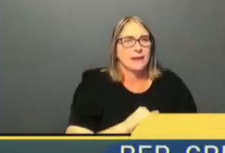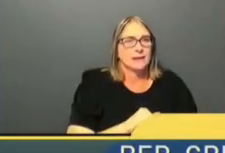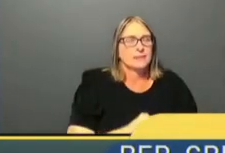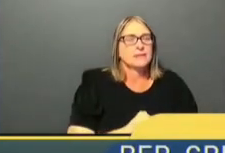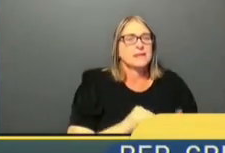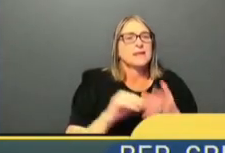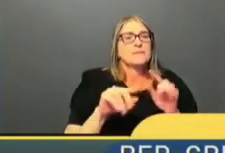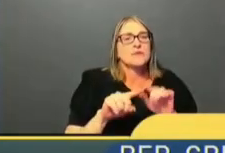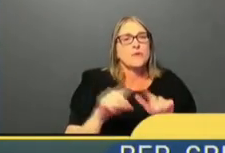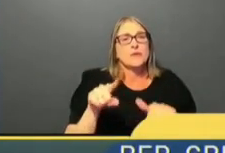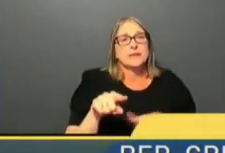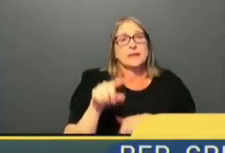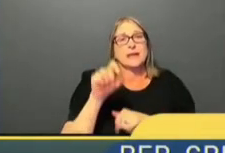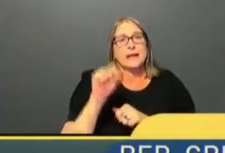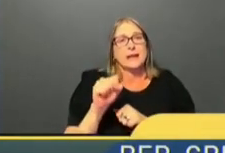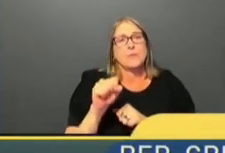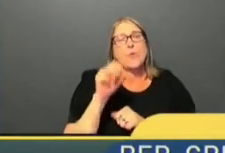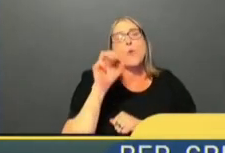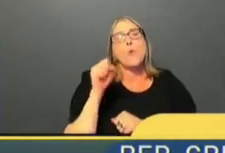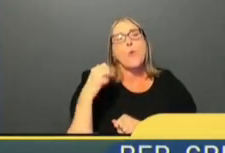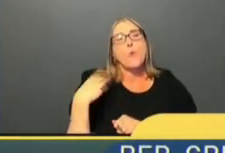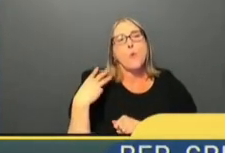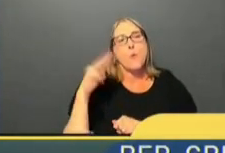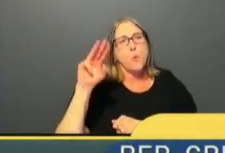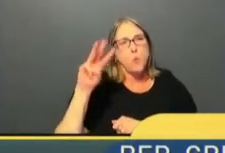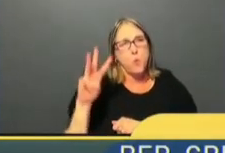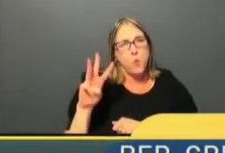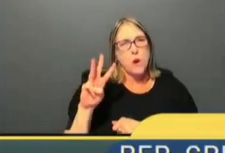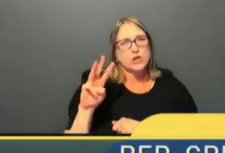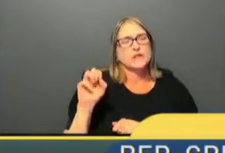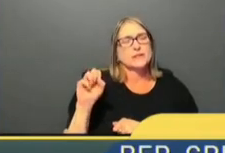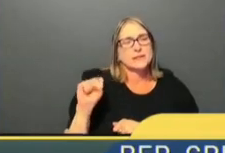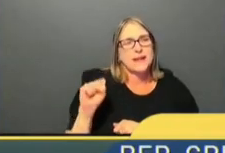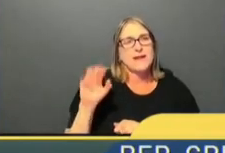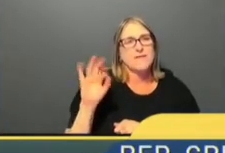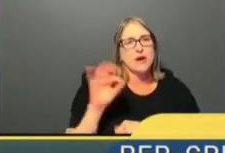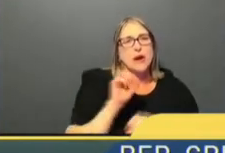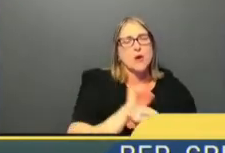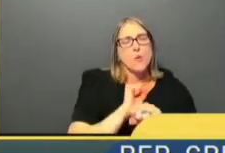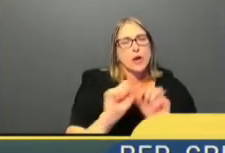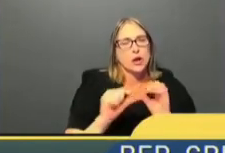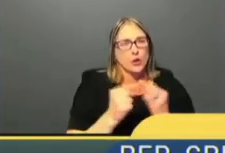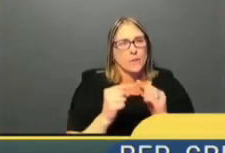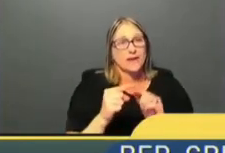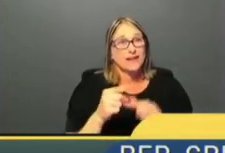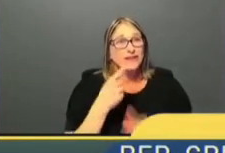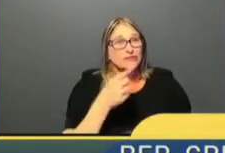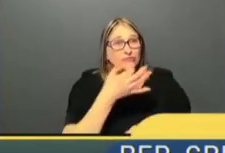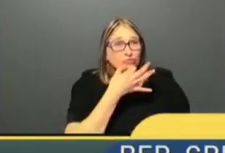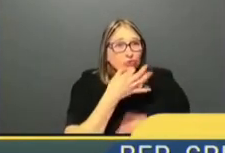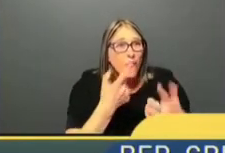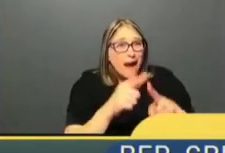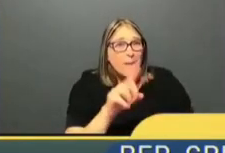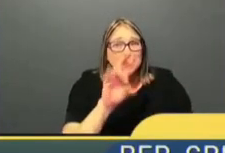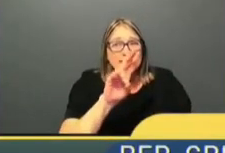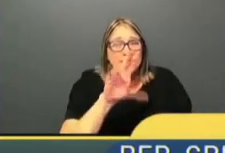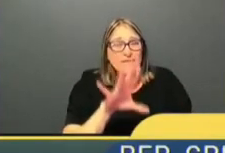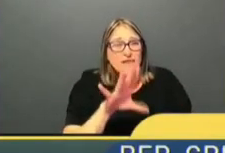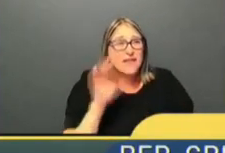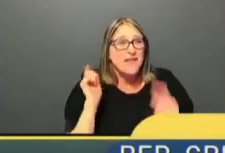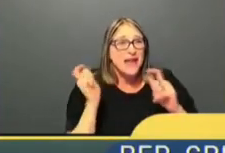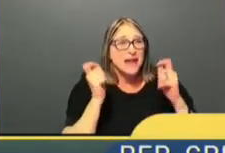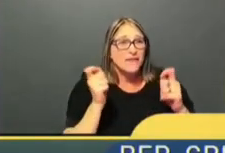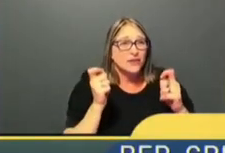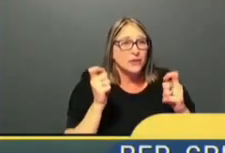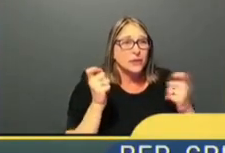Ferry 75 Working Group. Soon, WSF will ring in its 75th anniversary. And without a doubt, our fleet will be in worse